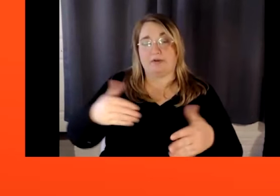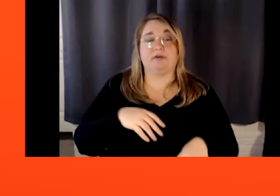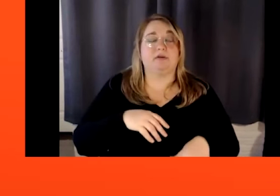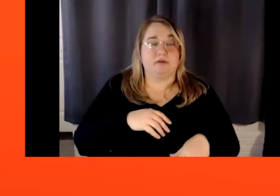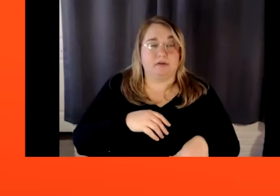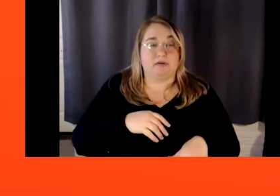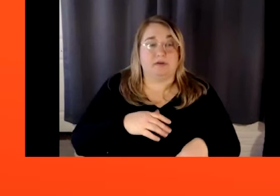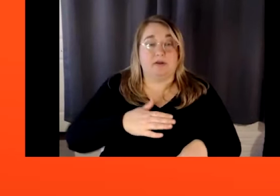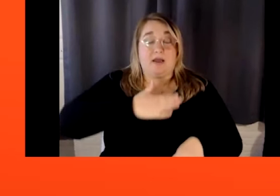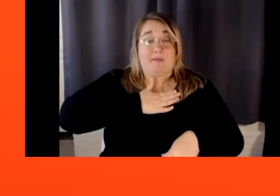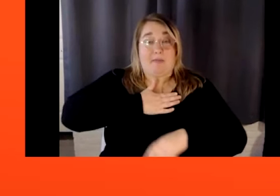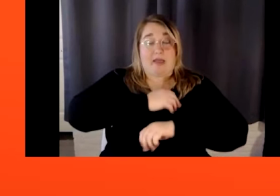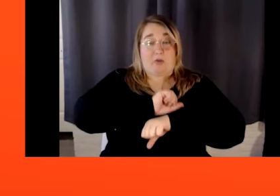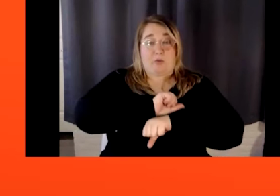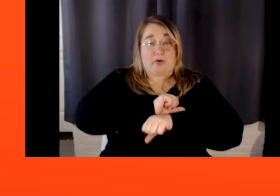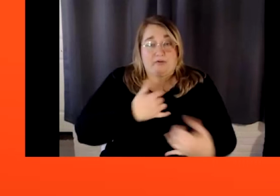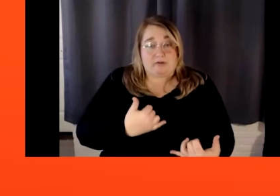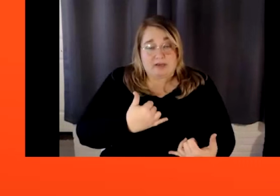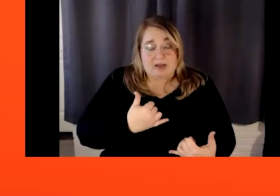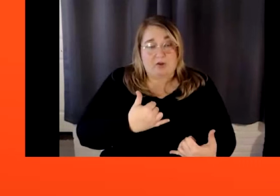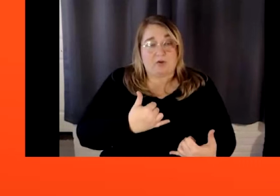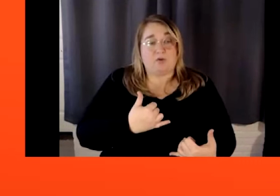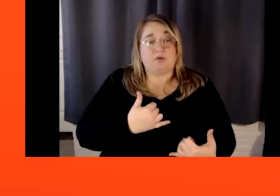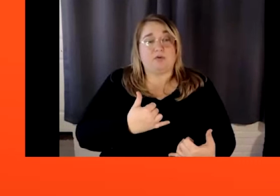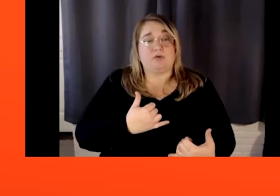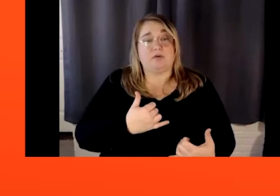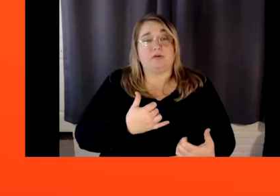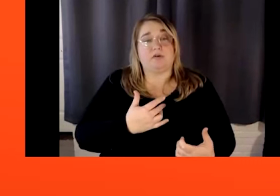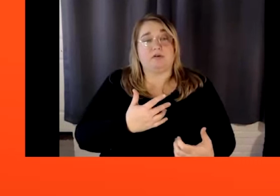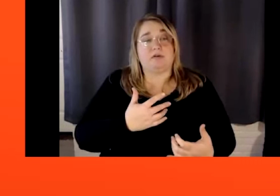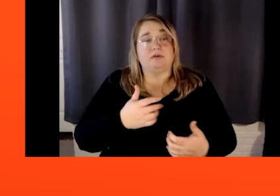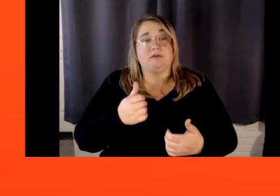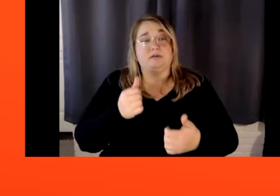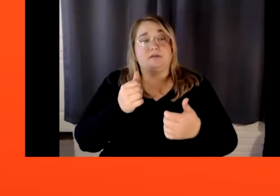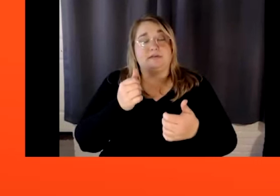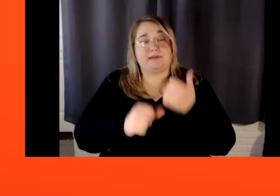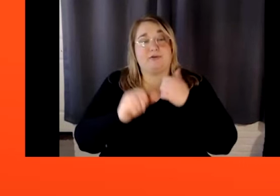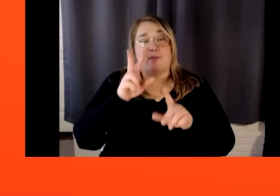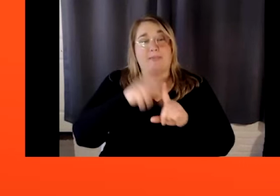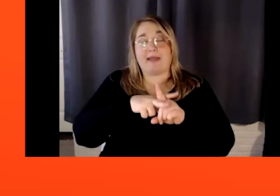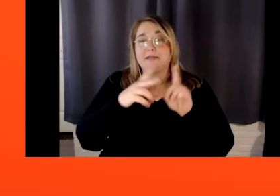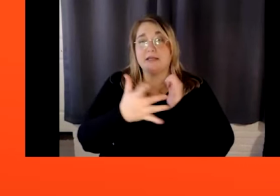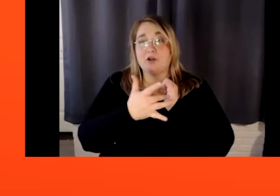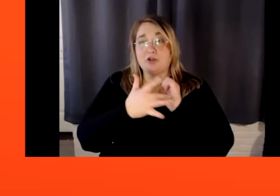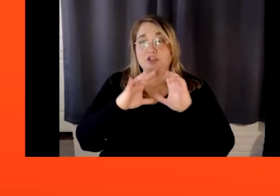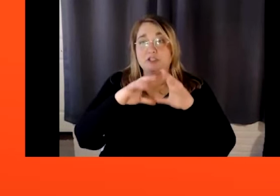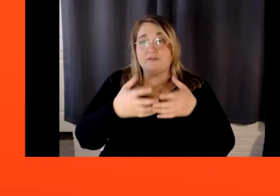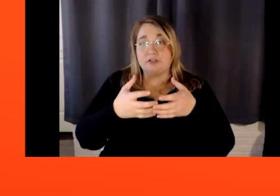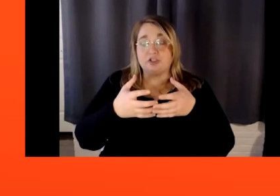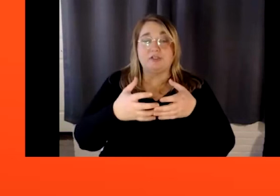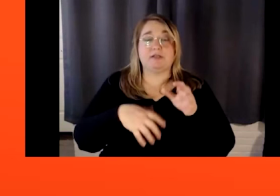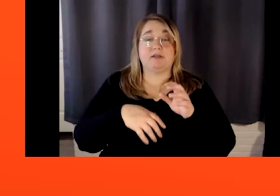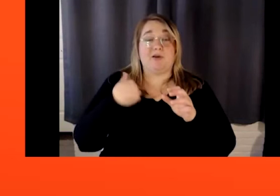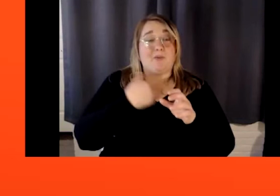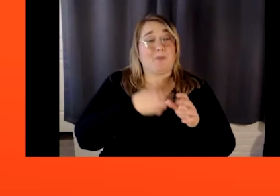work I'm doing is directed towards applied technology division, but we're also open to inquiries